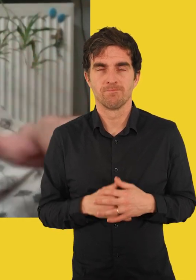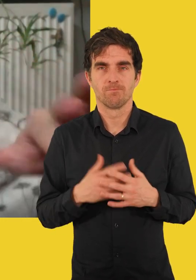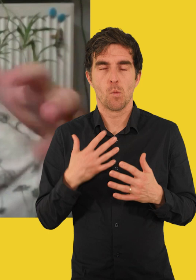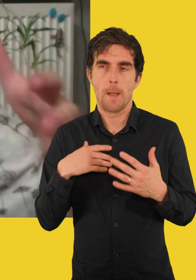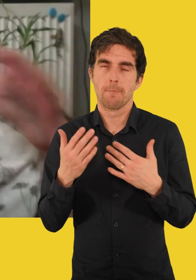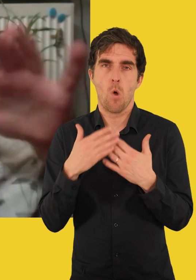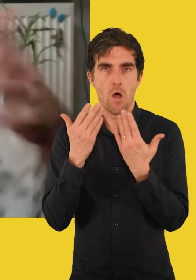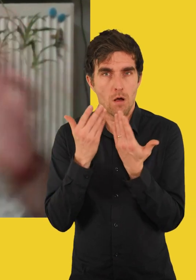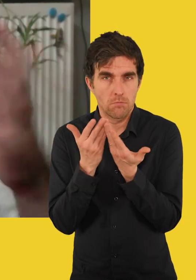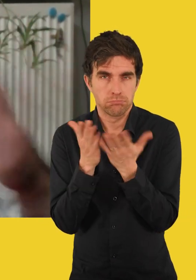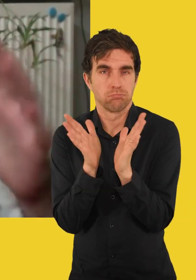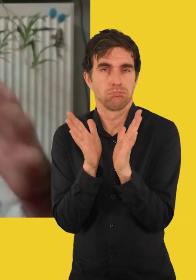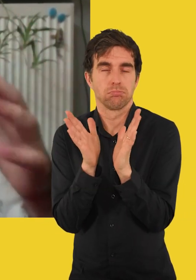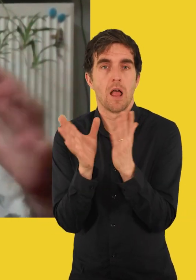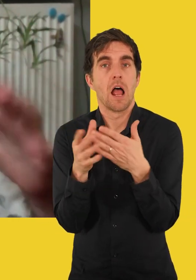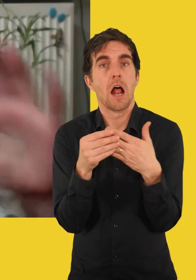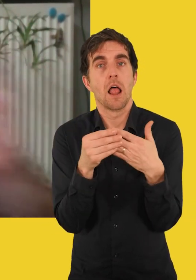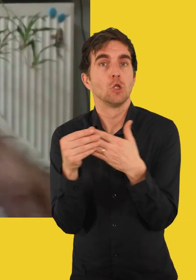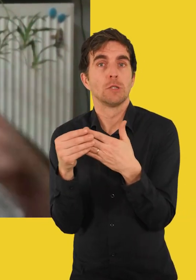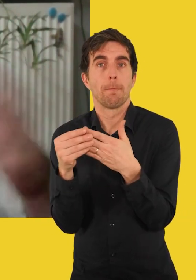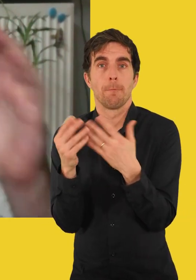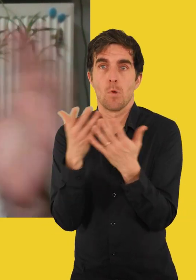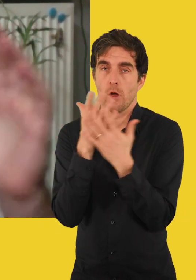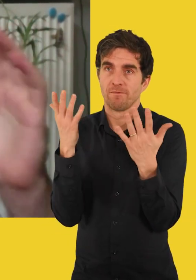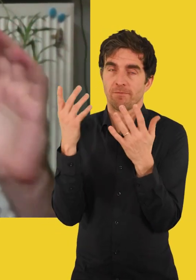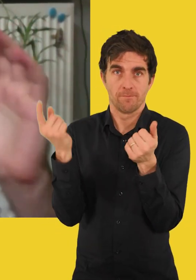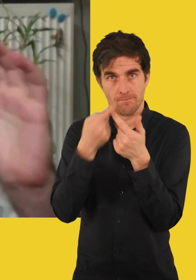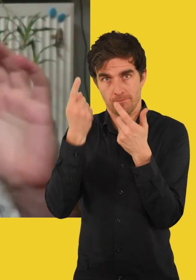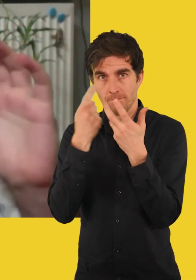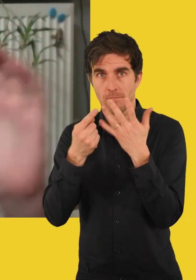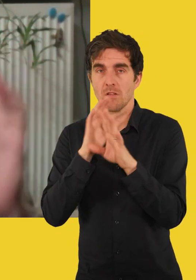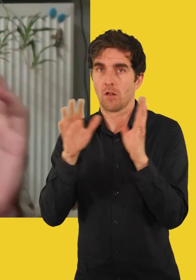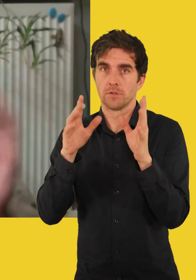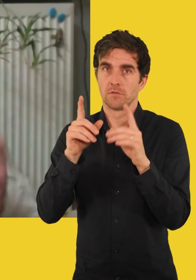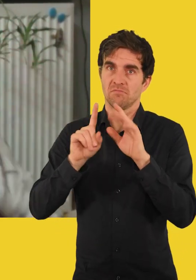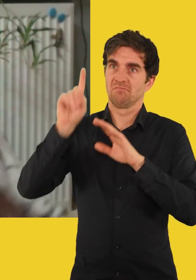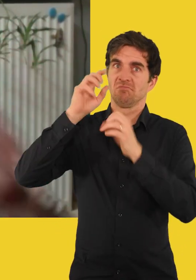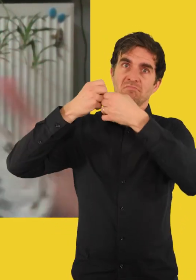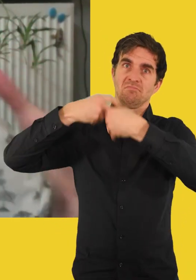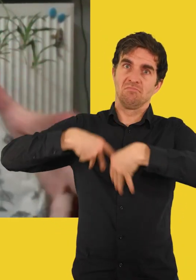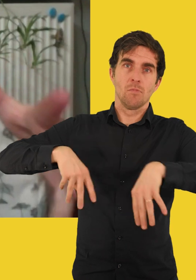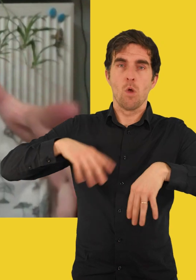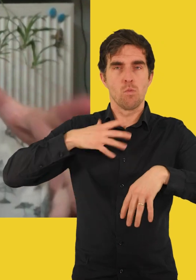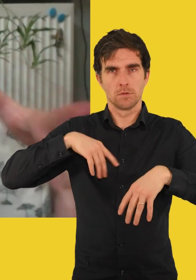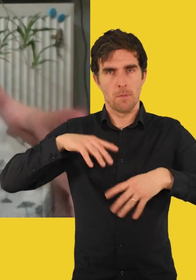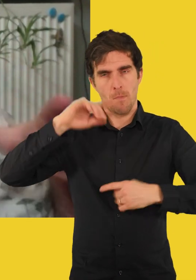broader leadership formats of consensus rather than top-down hierarchies when we have